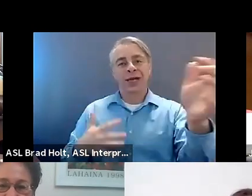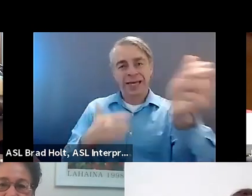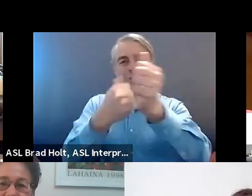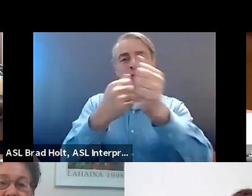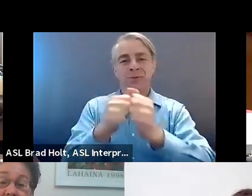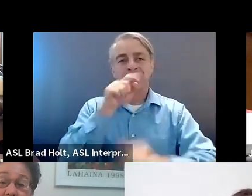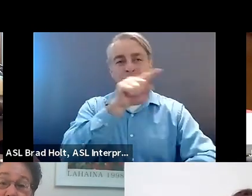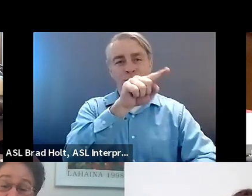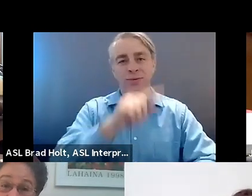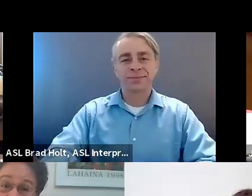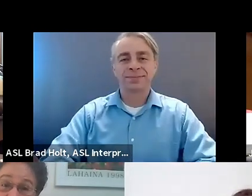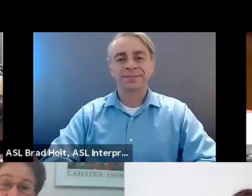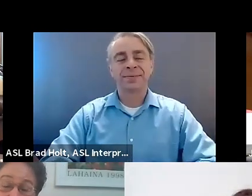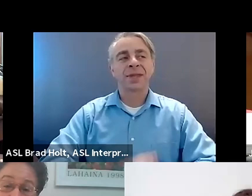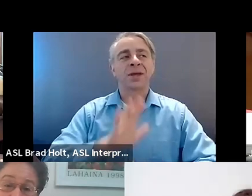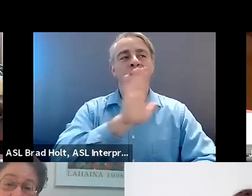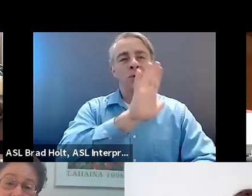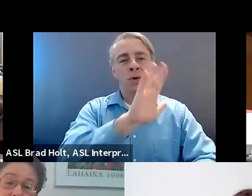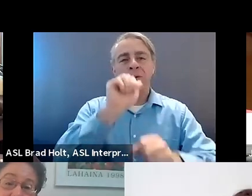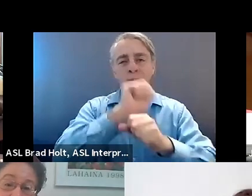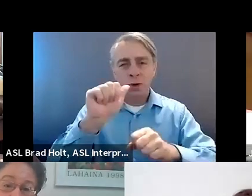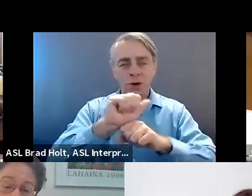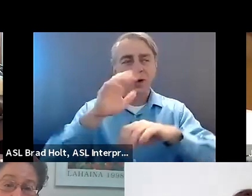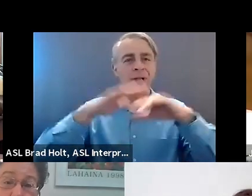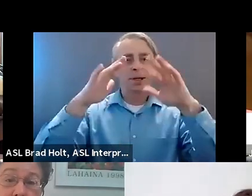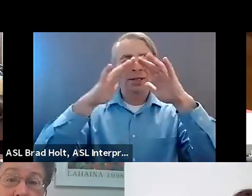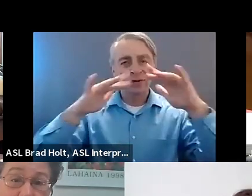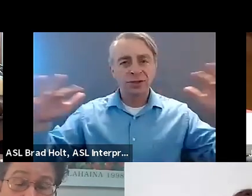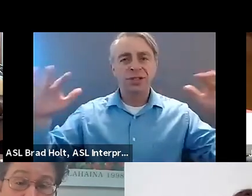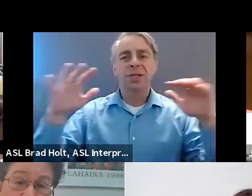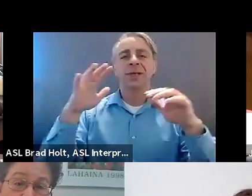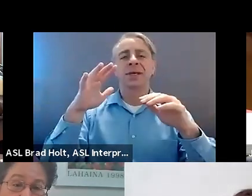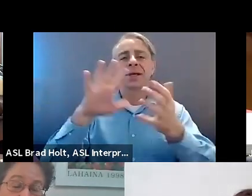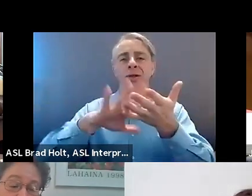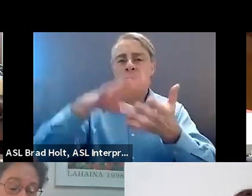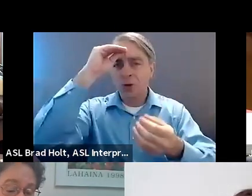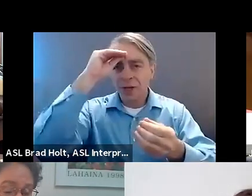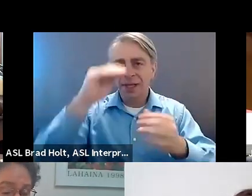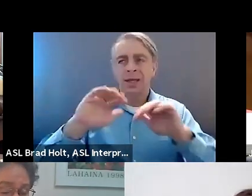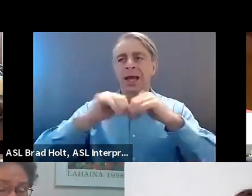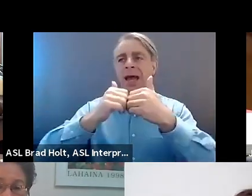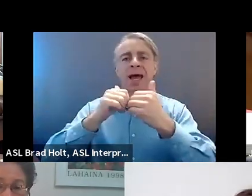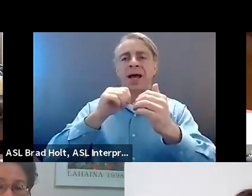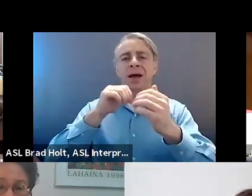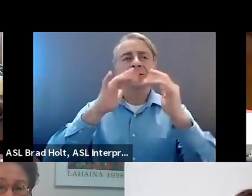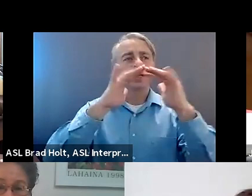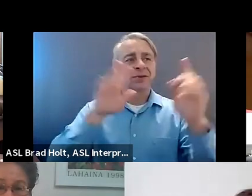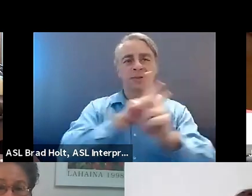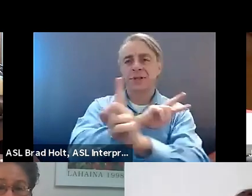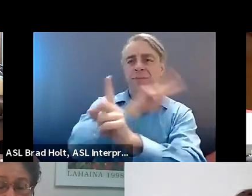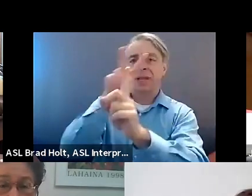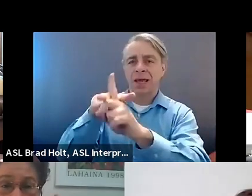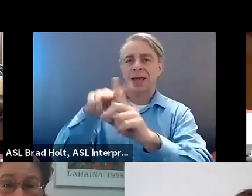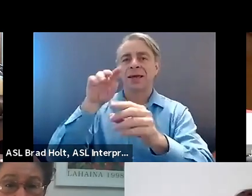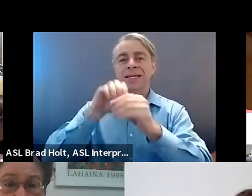done on diversity in learning and what it implies for teaching and assessment is now, of course,